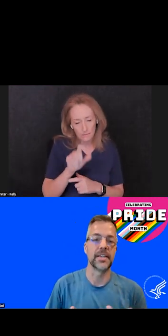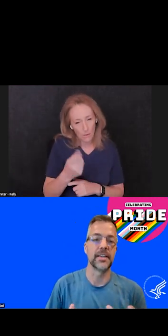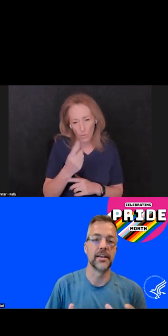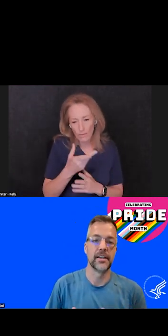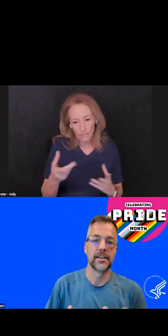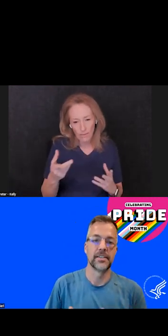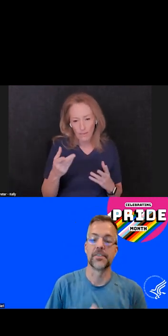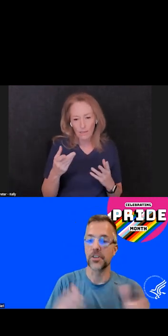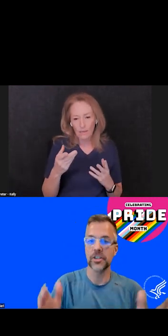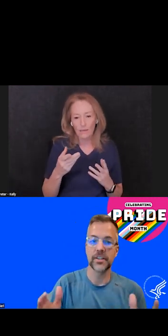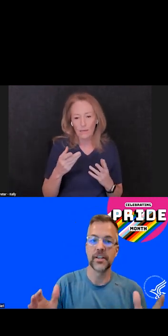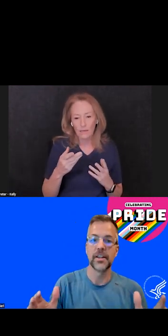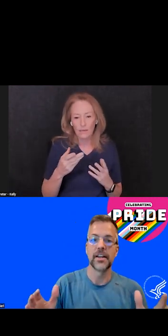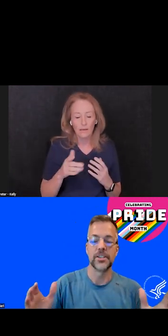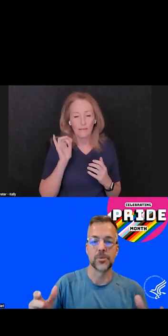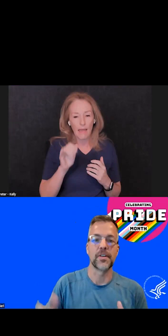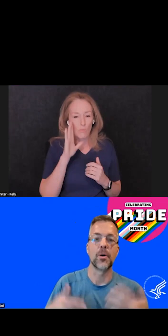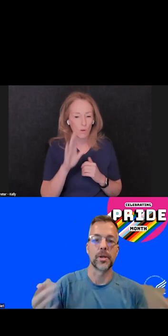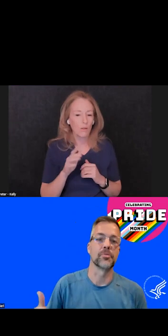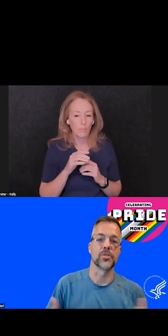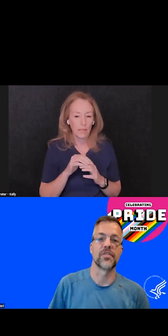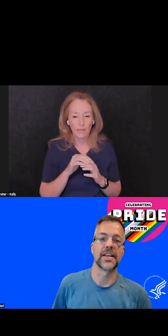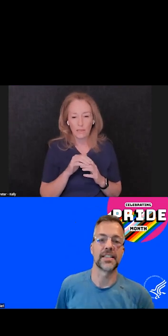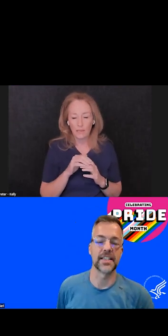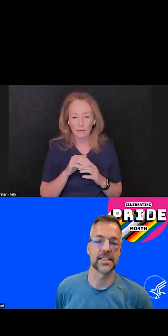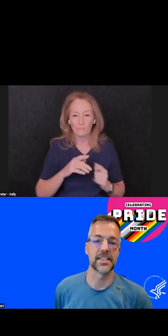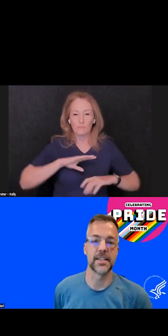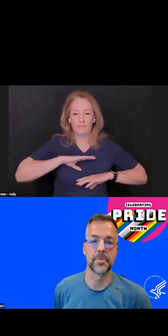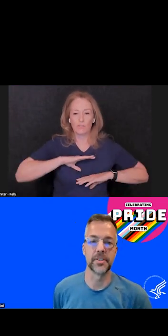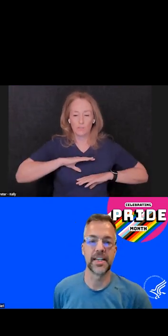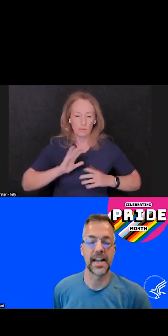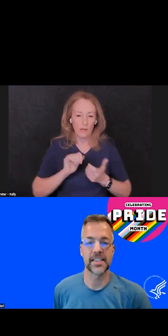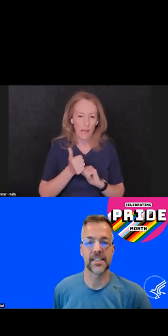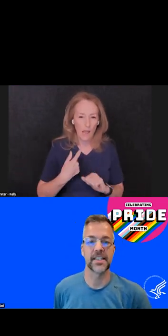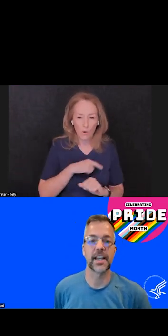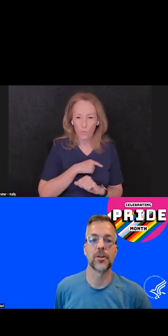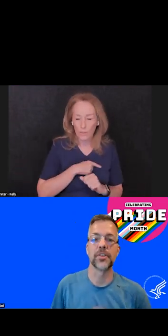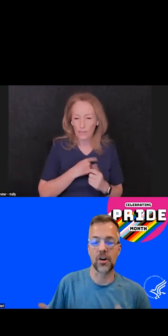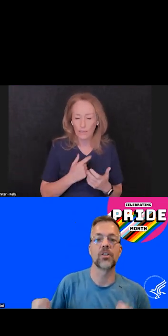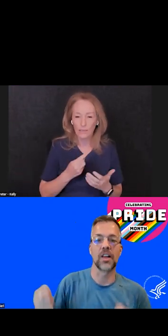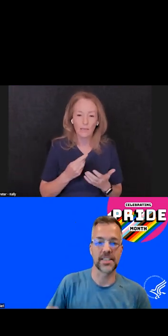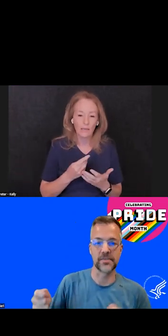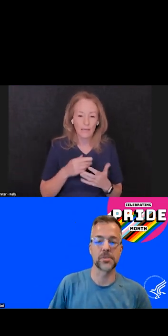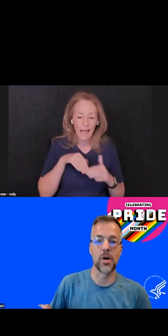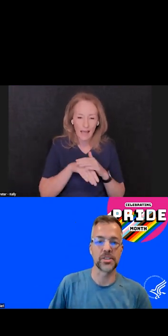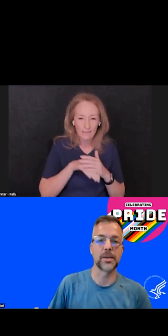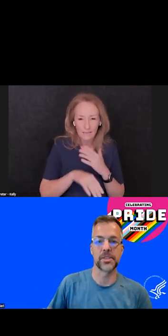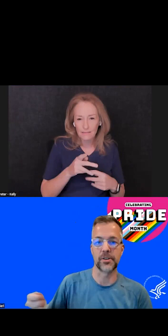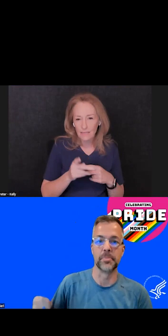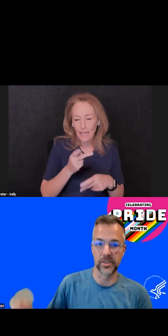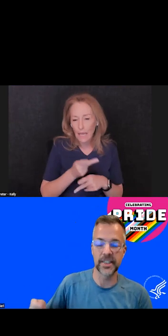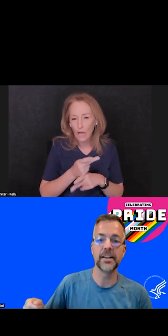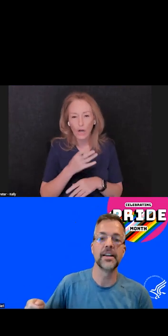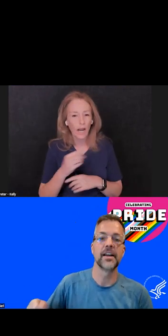to be sufficient in terms of how we approach financing and sustainability and access to care, but there are lots of small steps